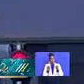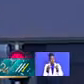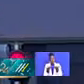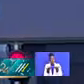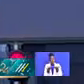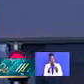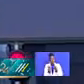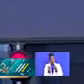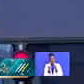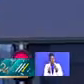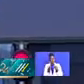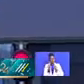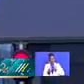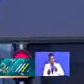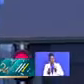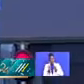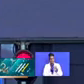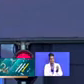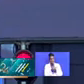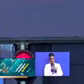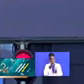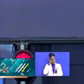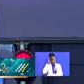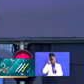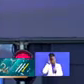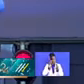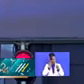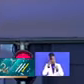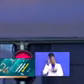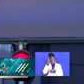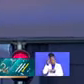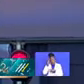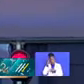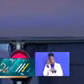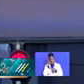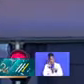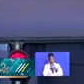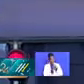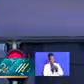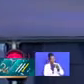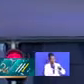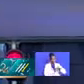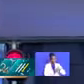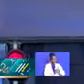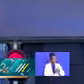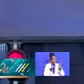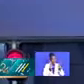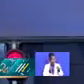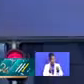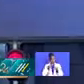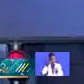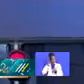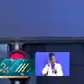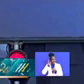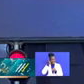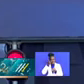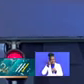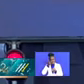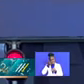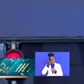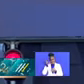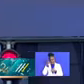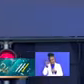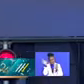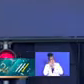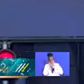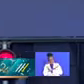counterfeit without the original there is no evil without good there is no Darkness without light